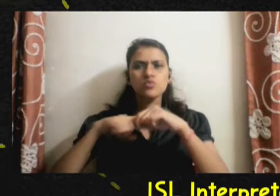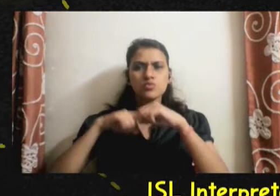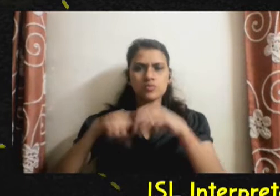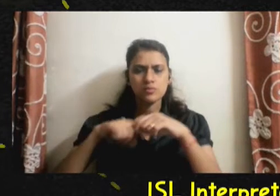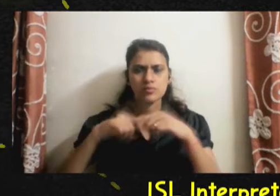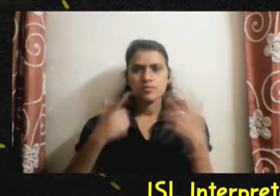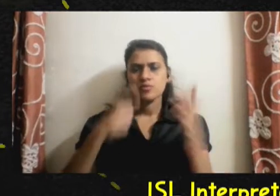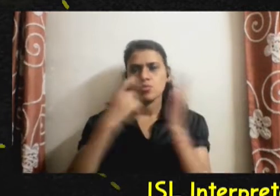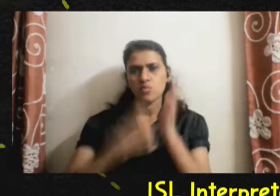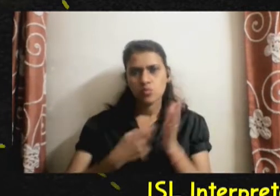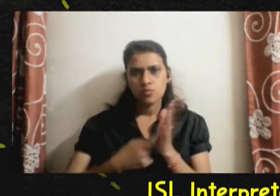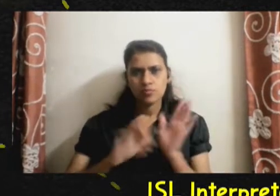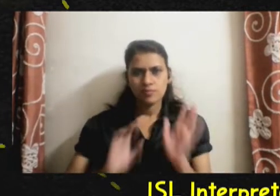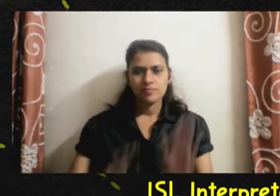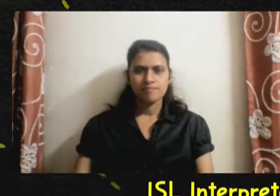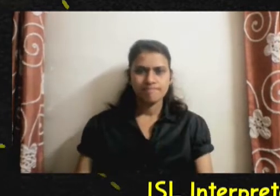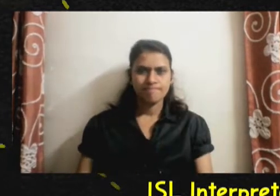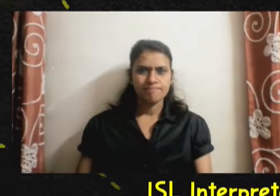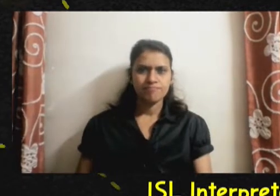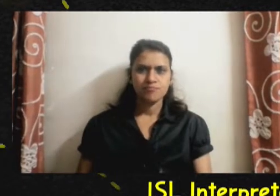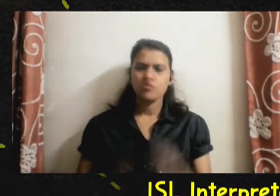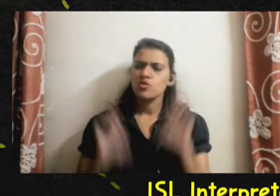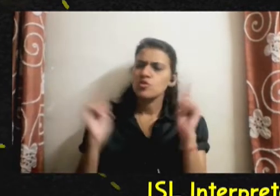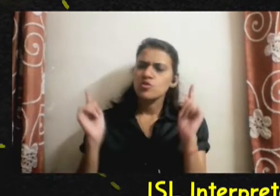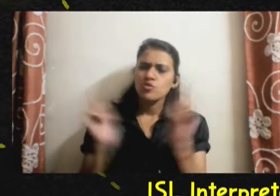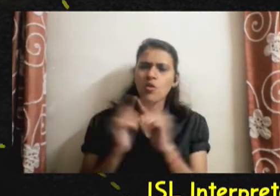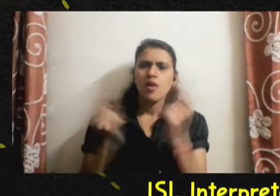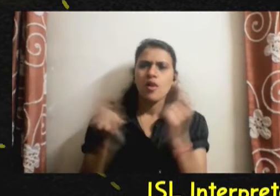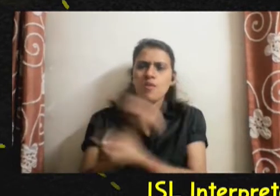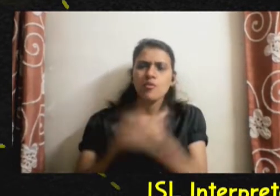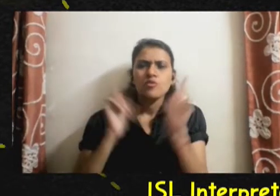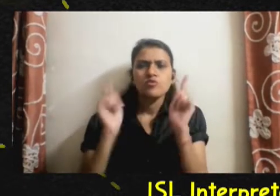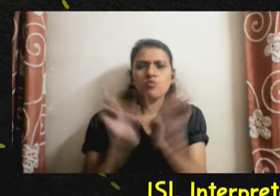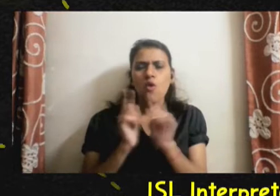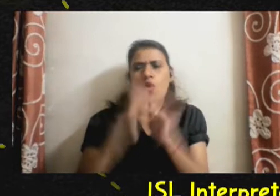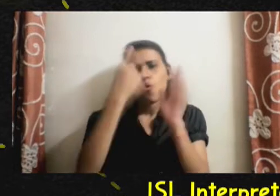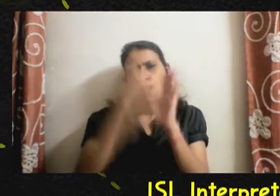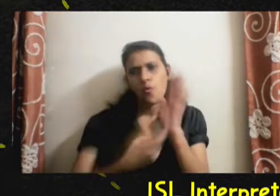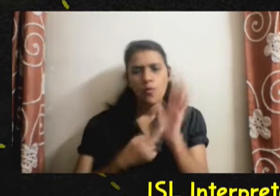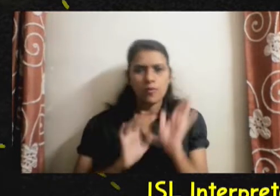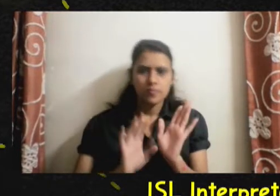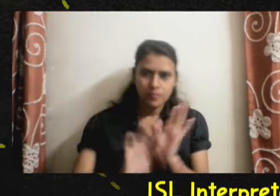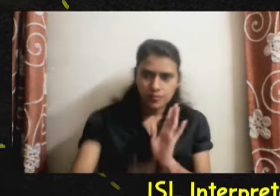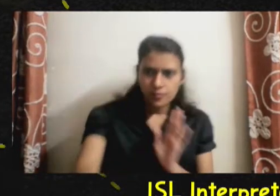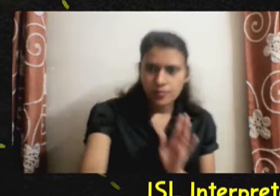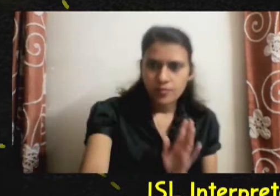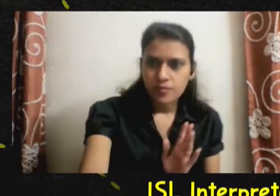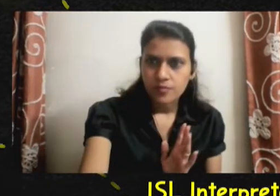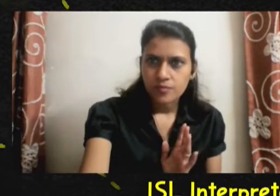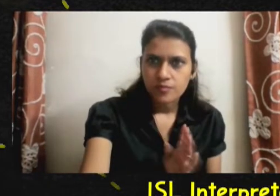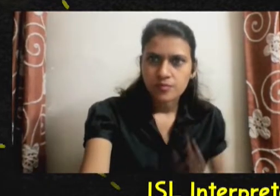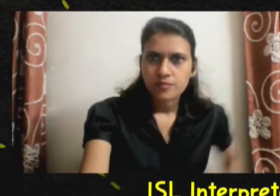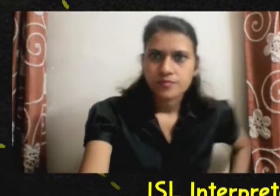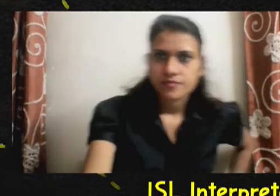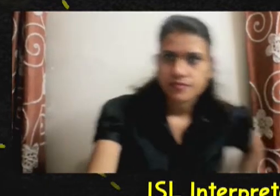ethics as well? Big, sure. Small p politics, small e ethics. Yeah, no, to begin with,